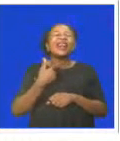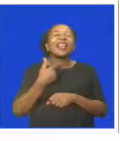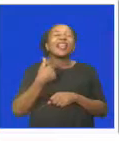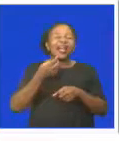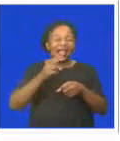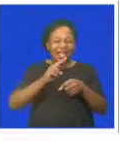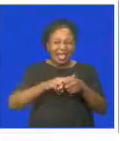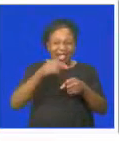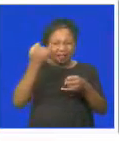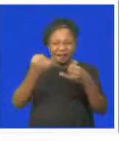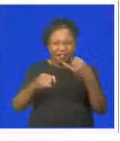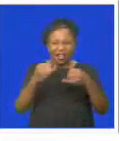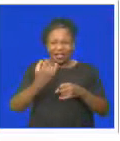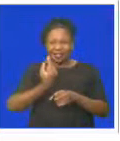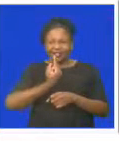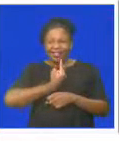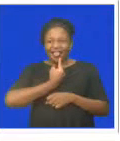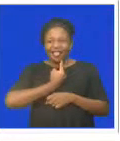yourself.